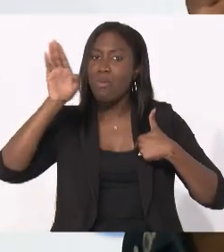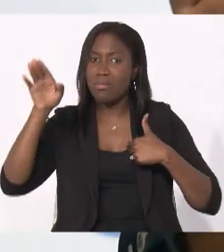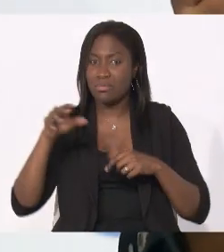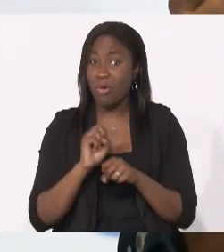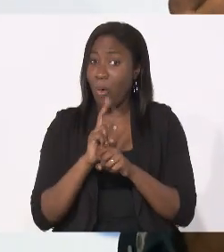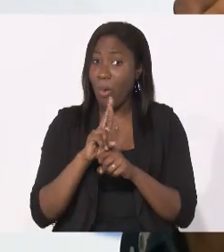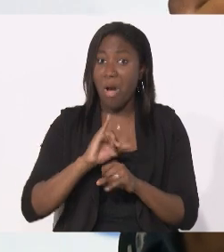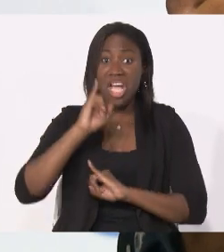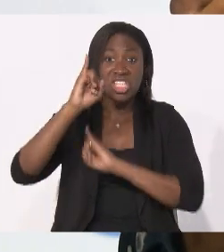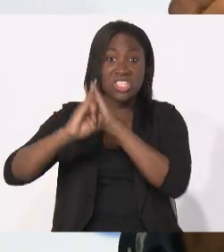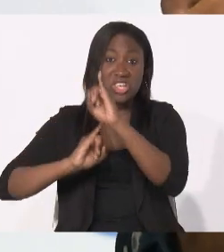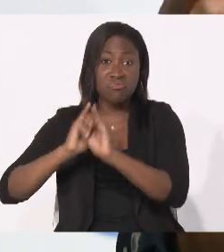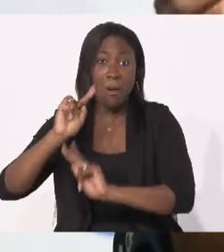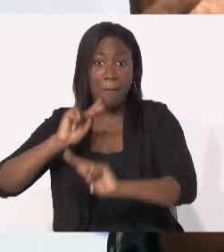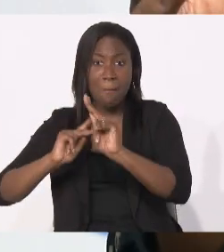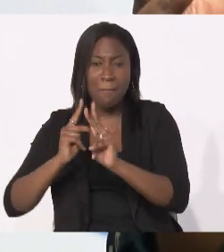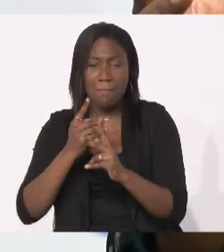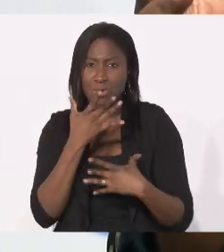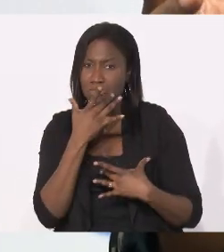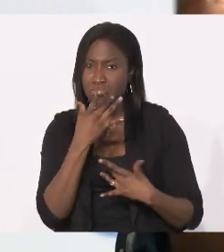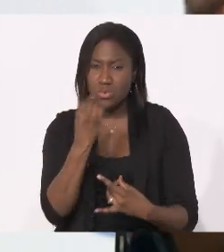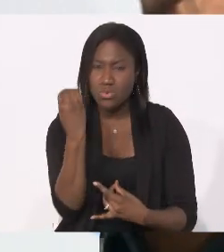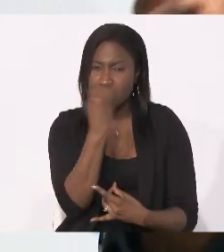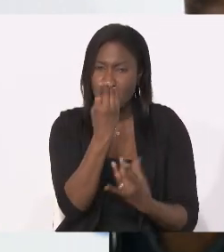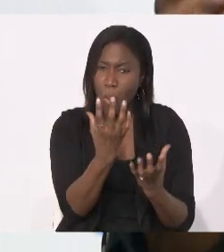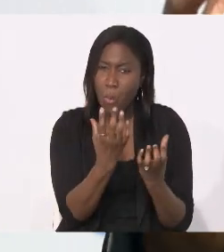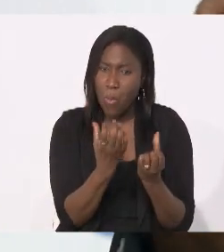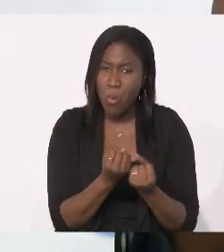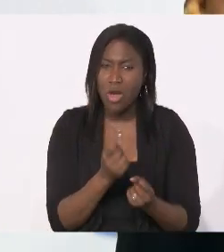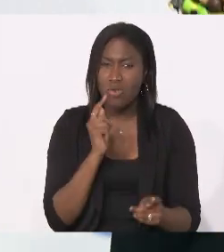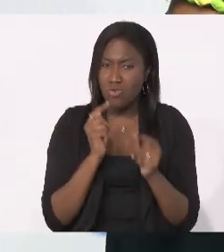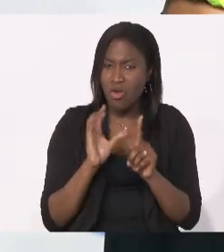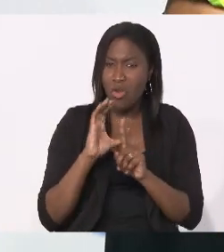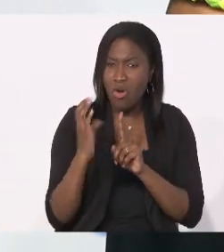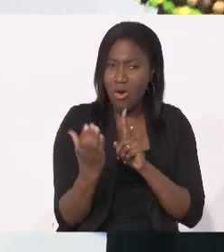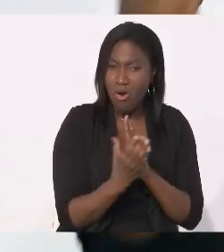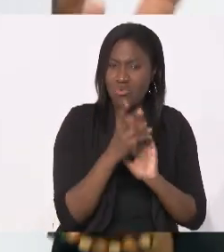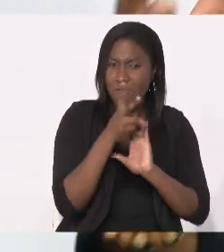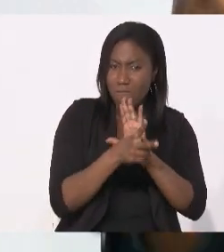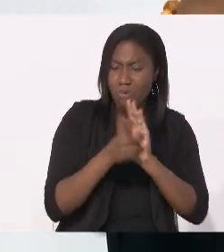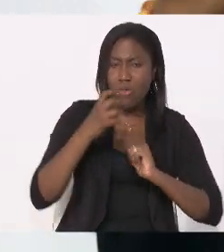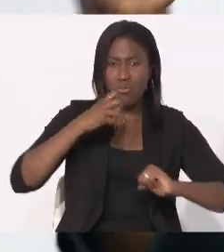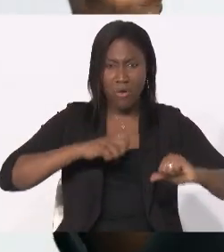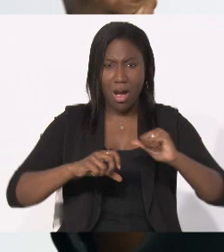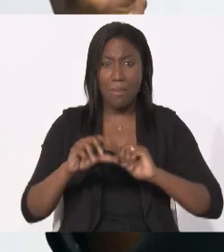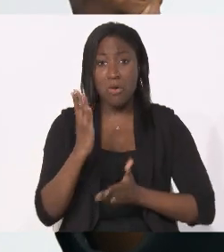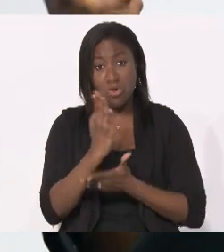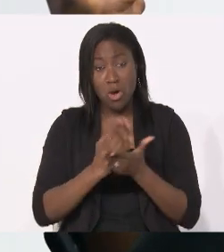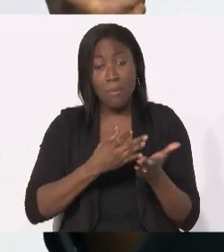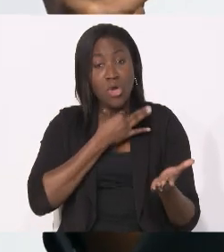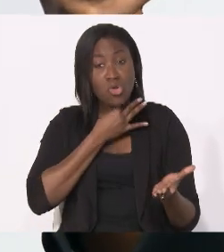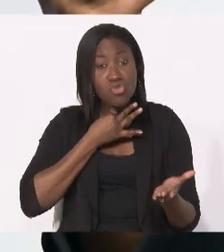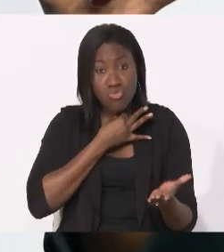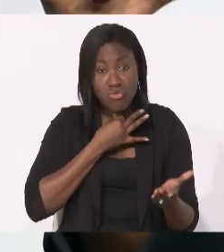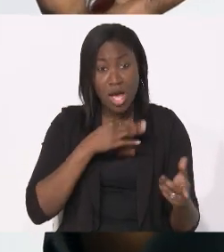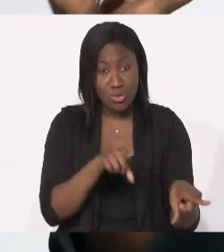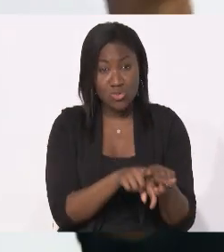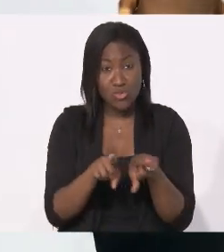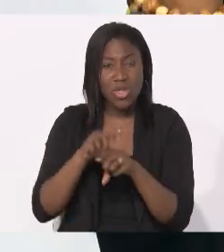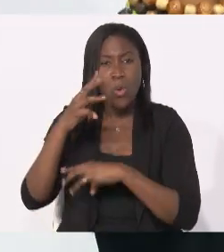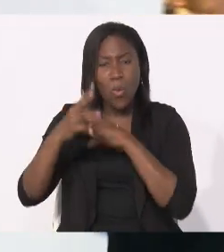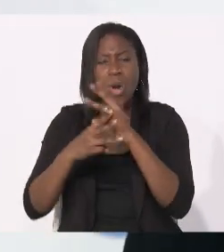the business of I Again, totally the business of horrible film. of that. they don't understand how to put it together. That's